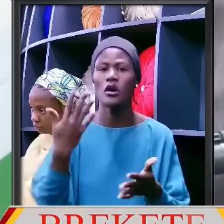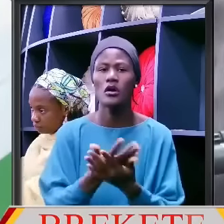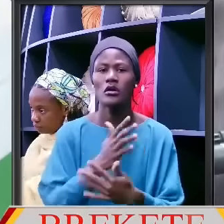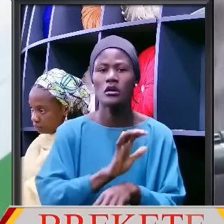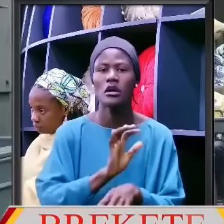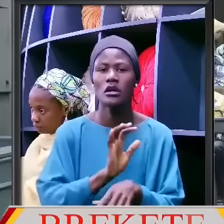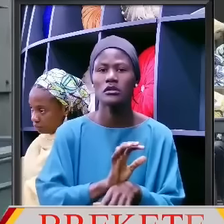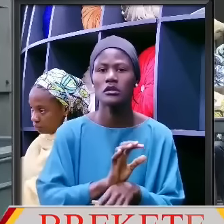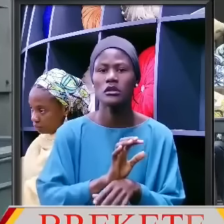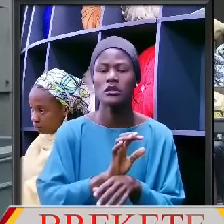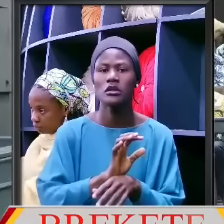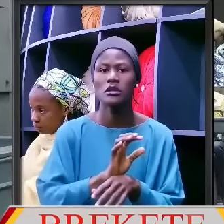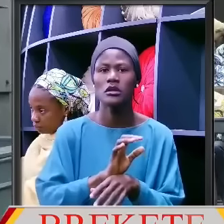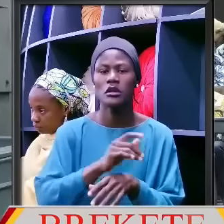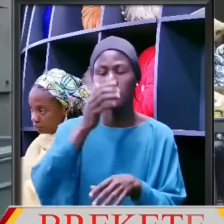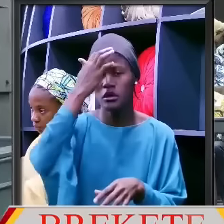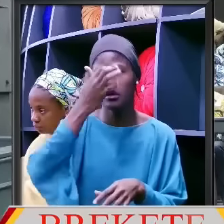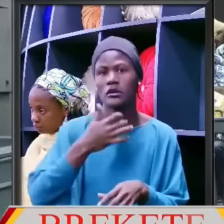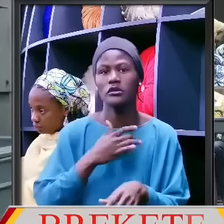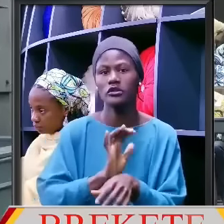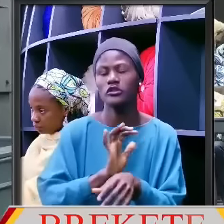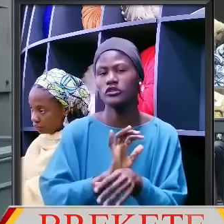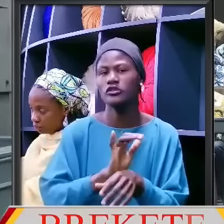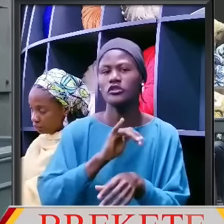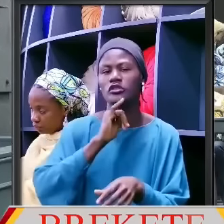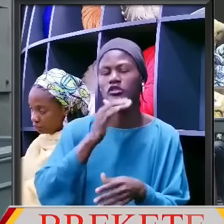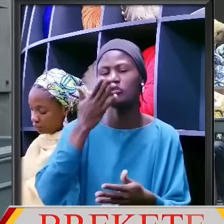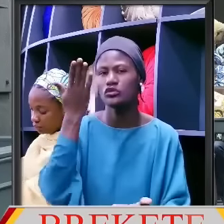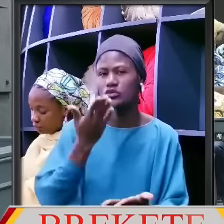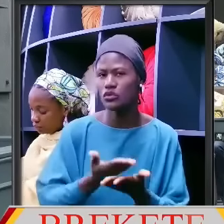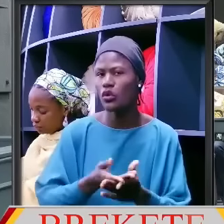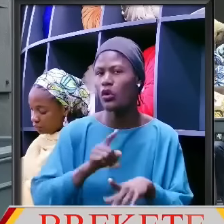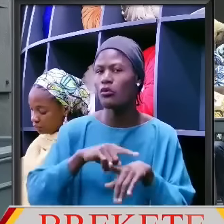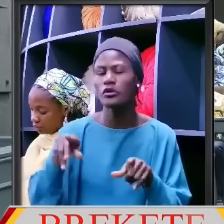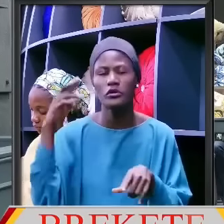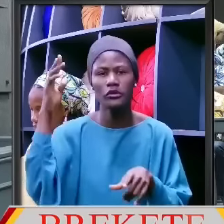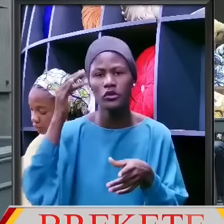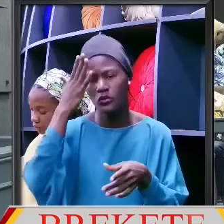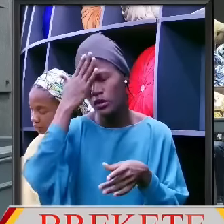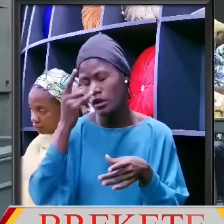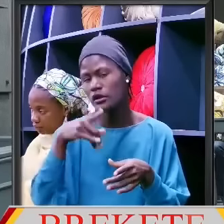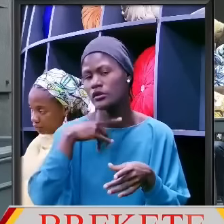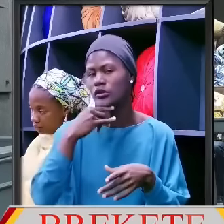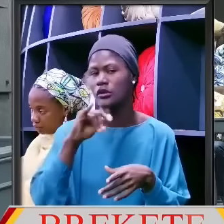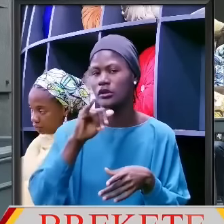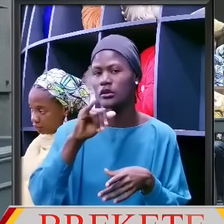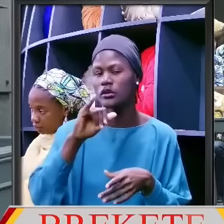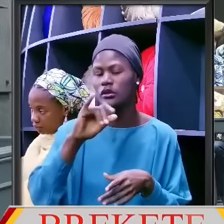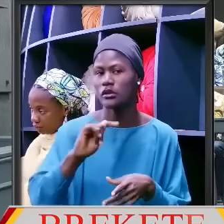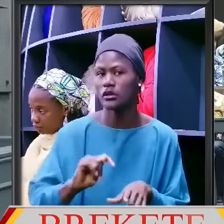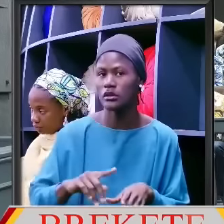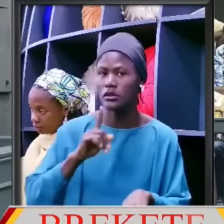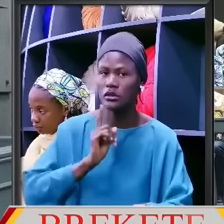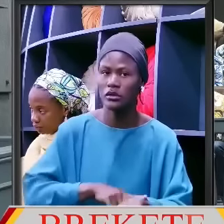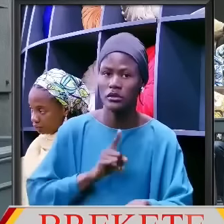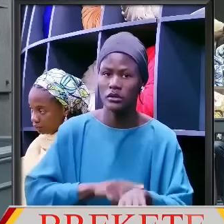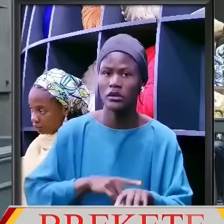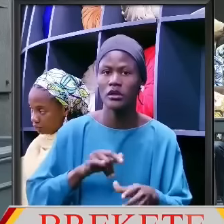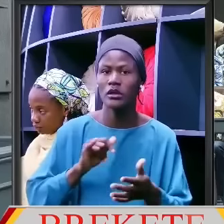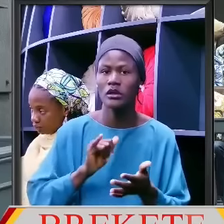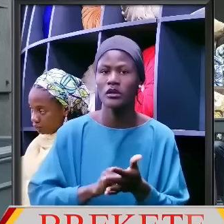Catholic church na angelo. But the reason why they talk and be say the time it takes for them to